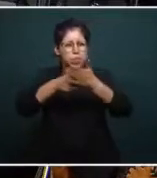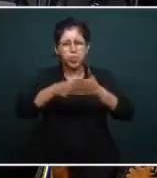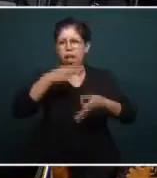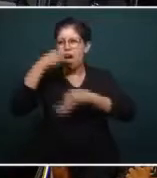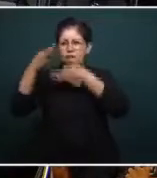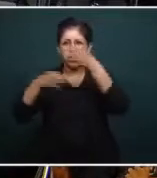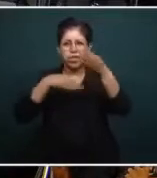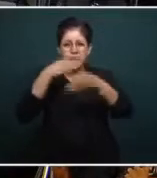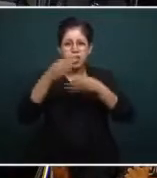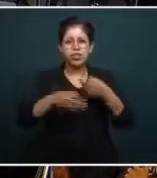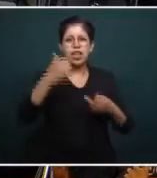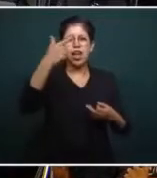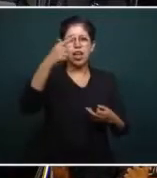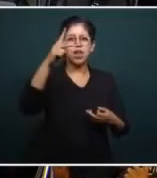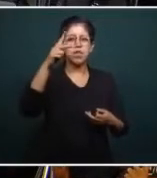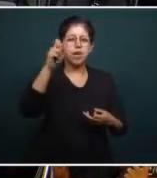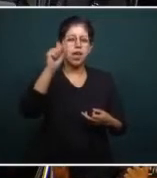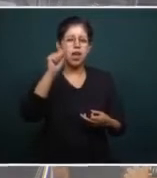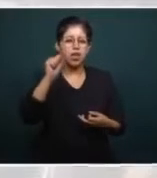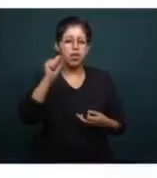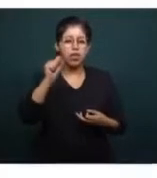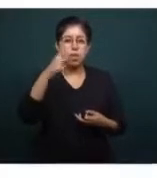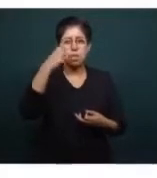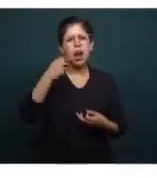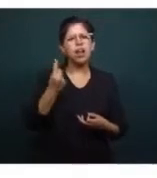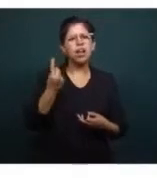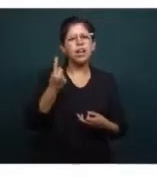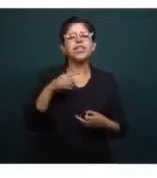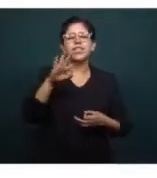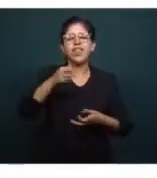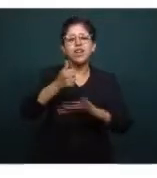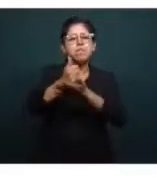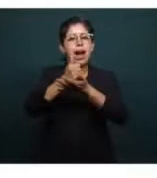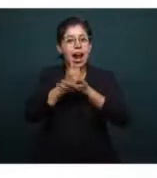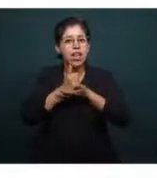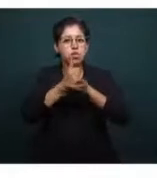and HPS, and there's going to be installed in the